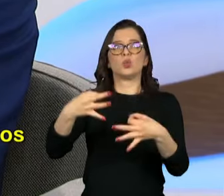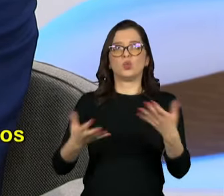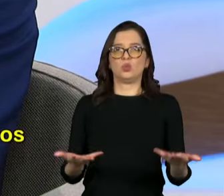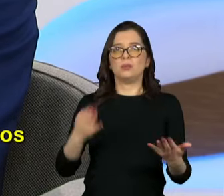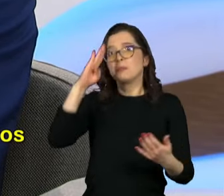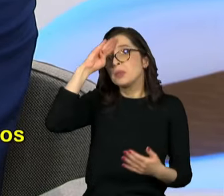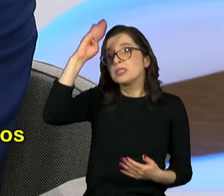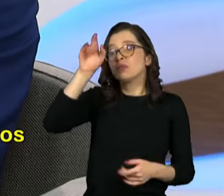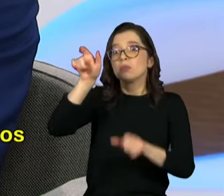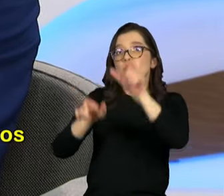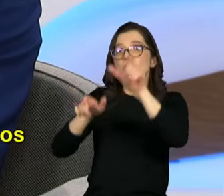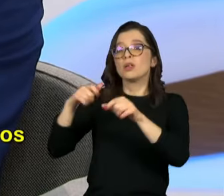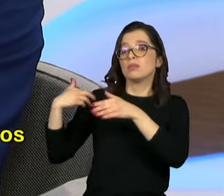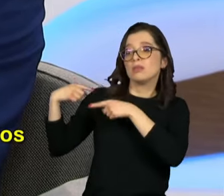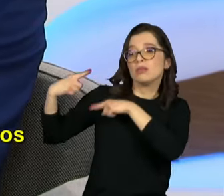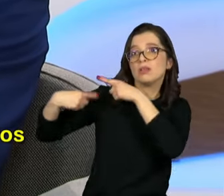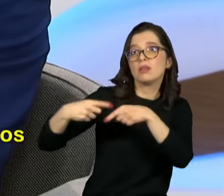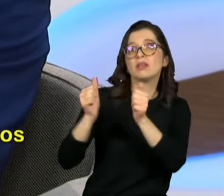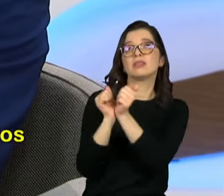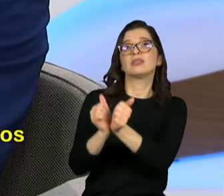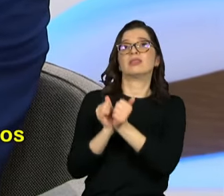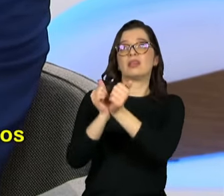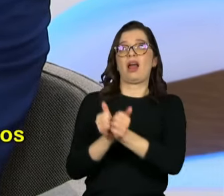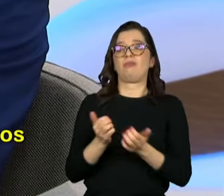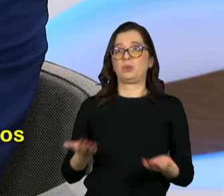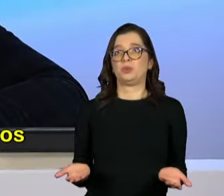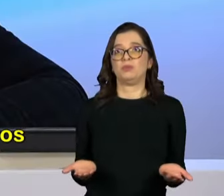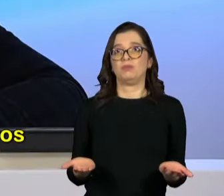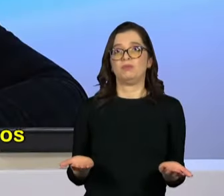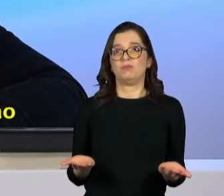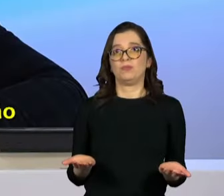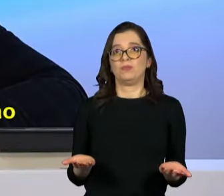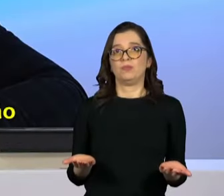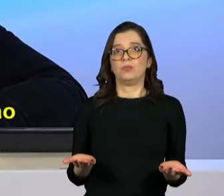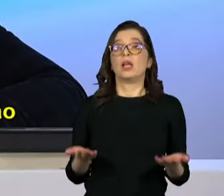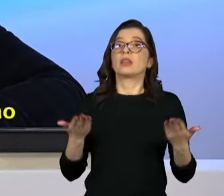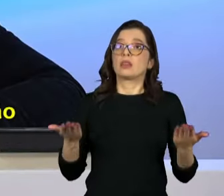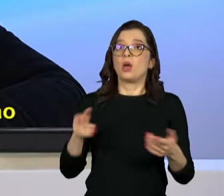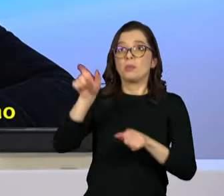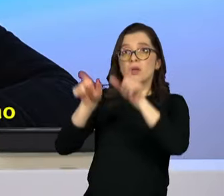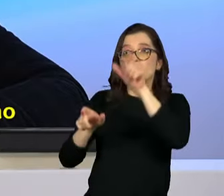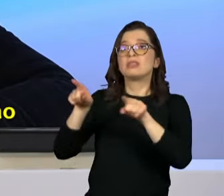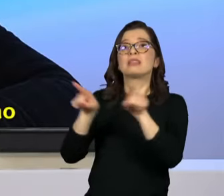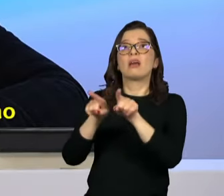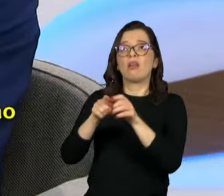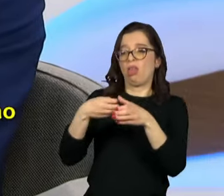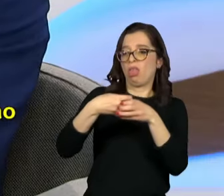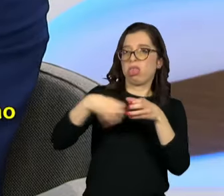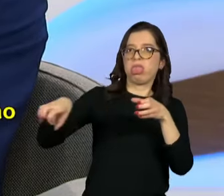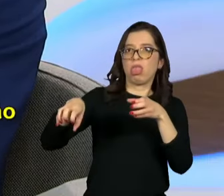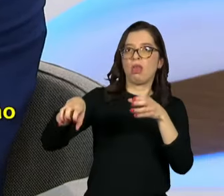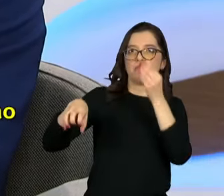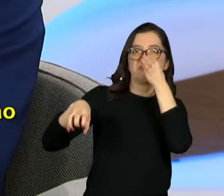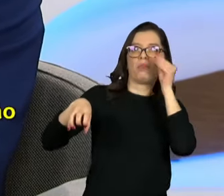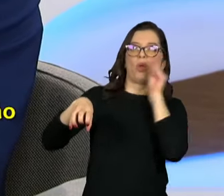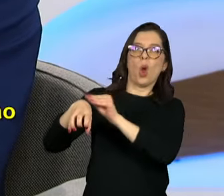injustice of those, especially who were descendants of slavery and those who experienced